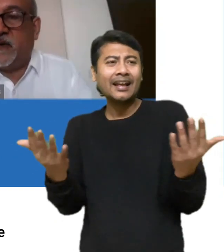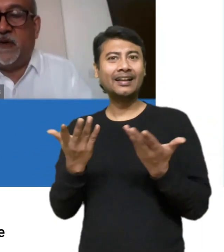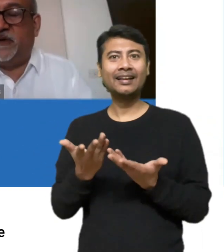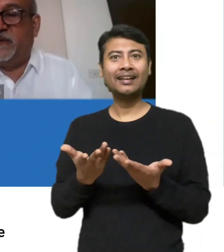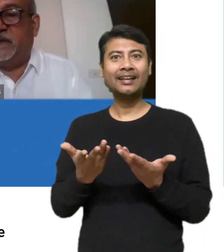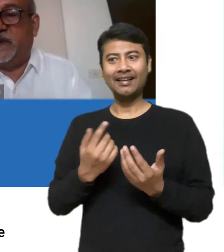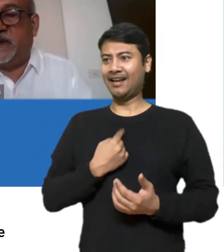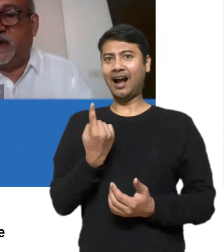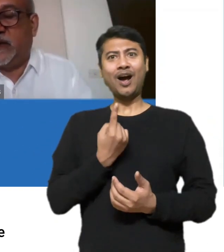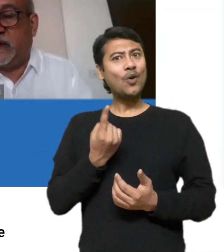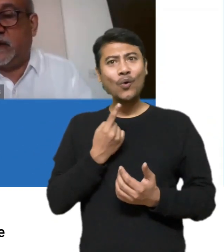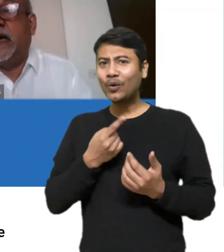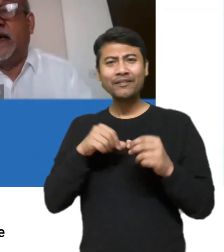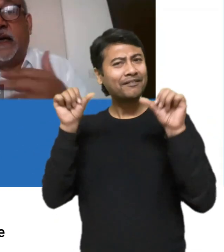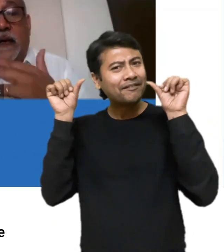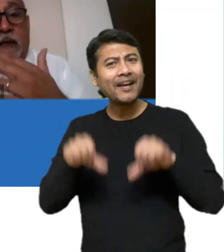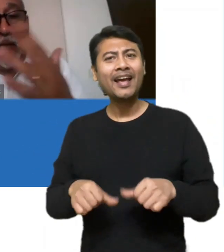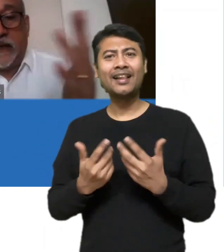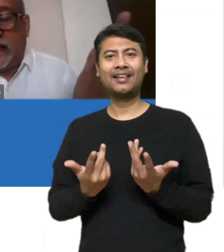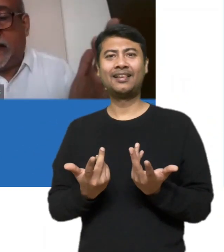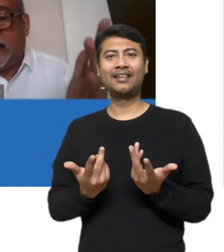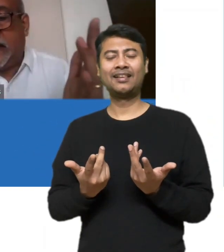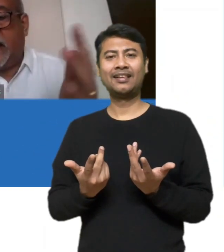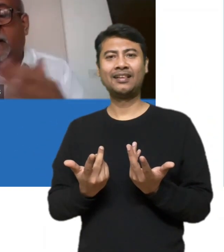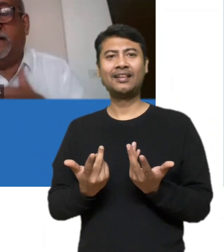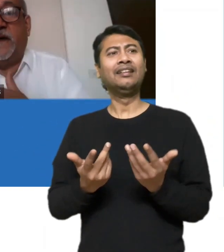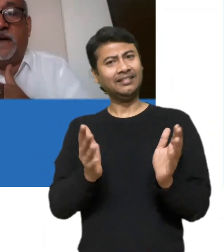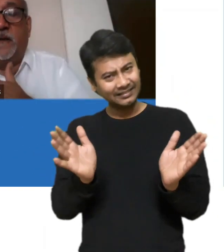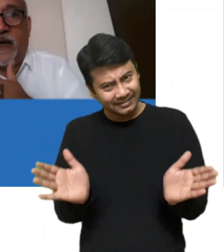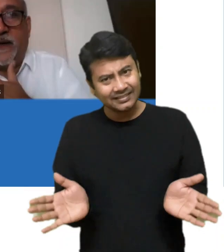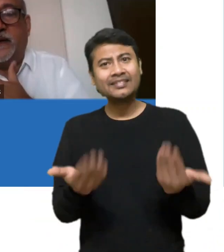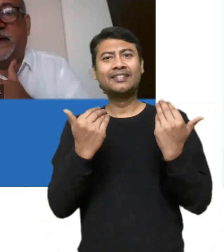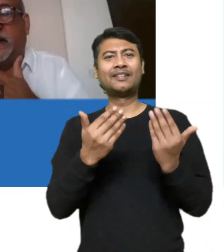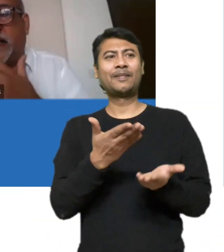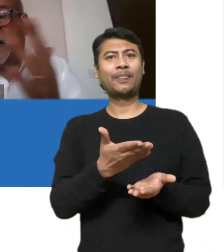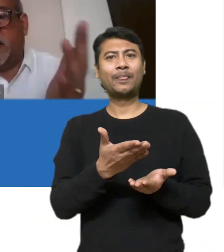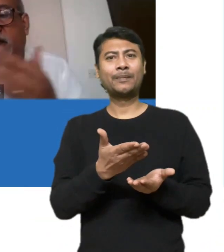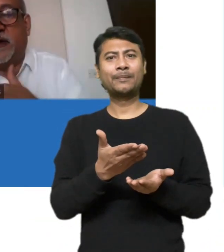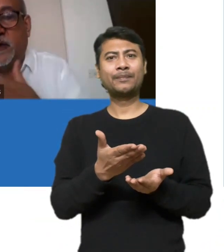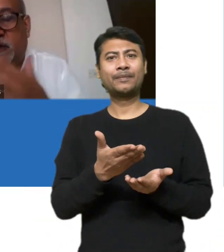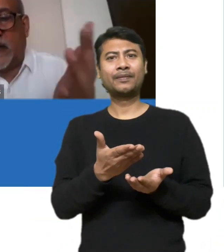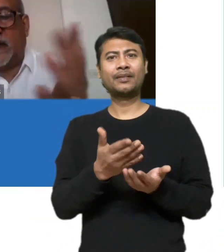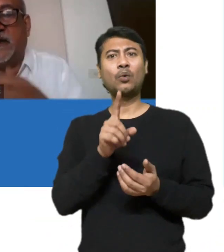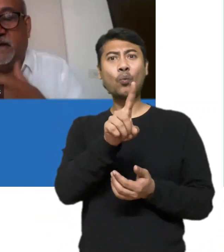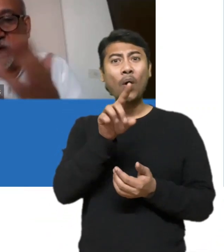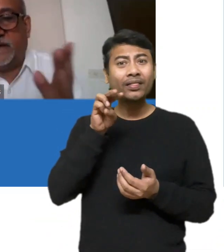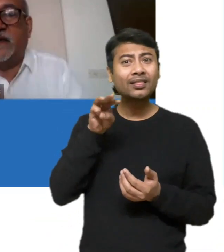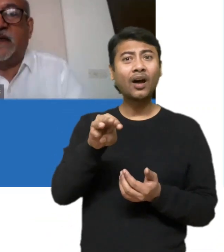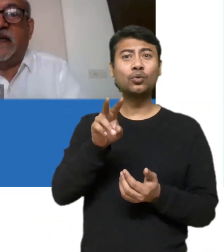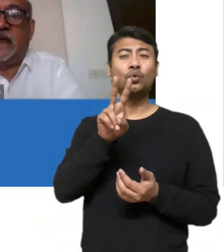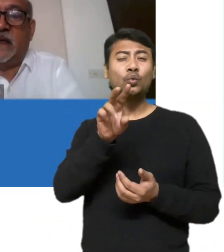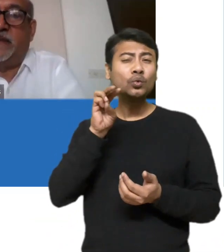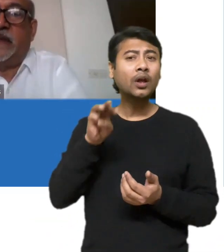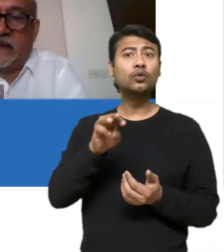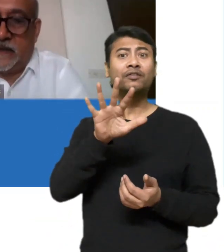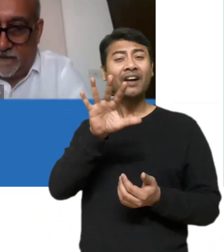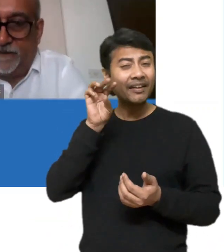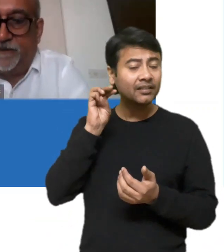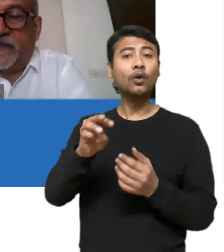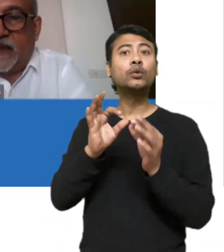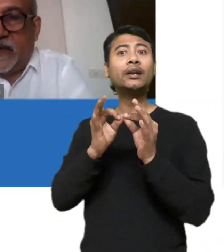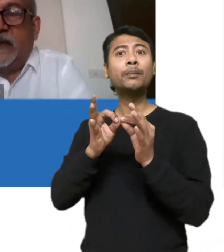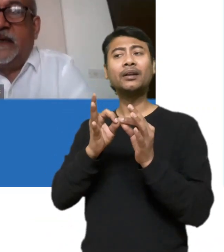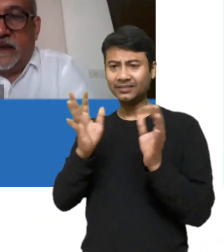we were not going to be able to do it alone. Let us have, 1,000, 2,000, 5,000